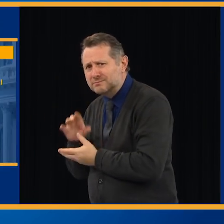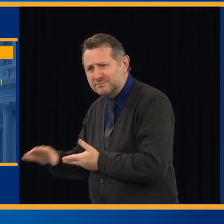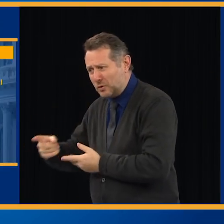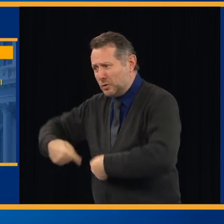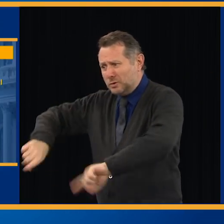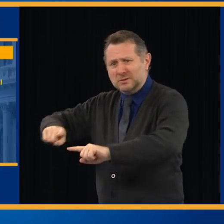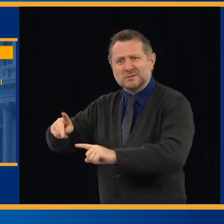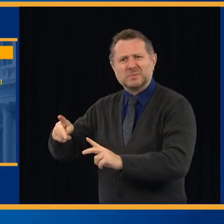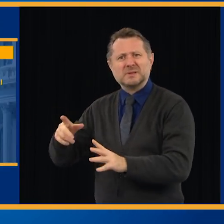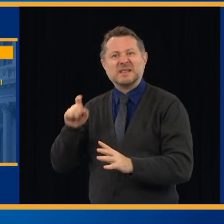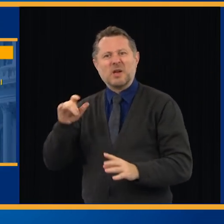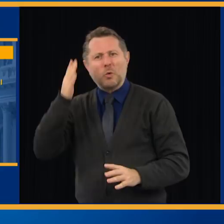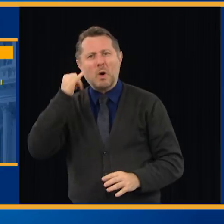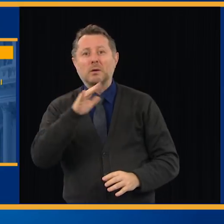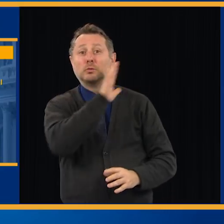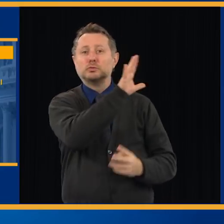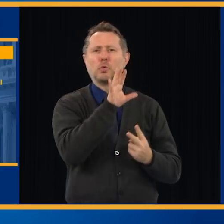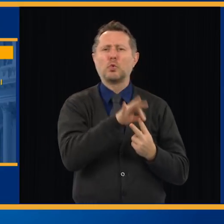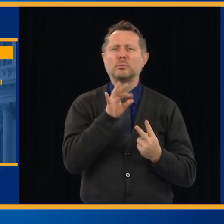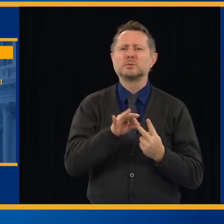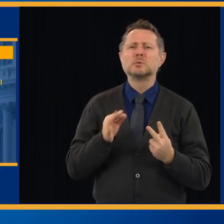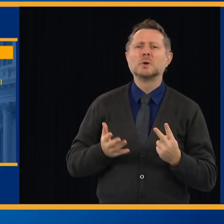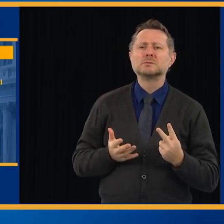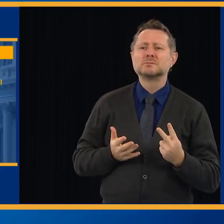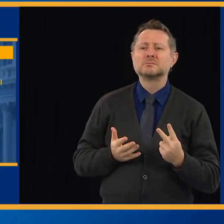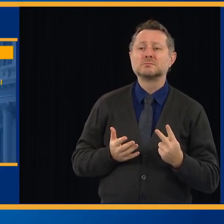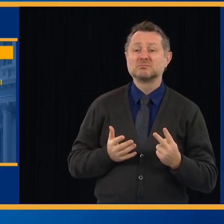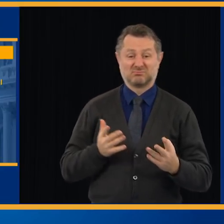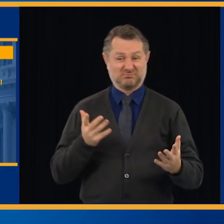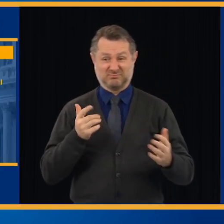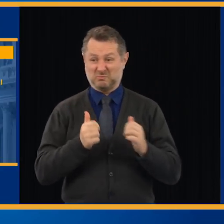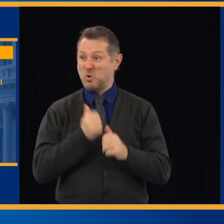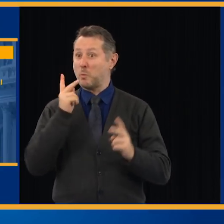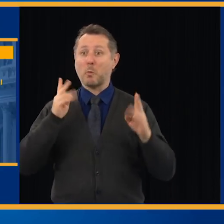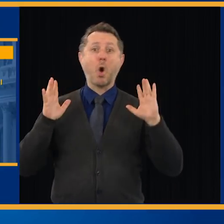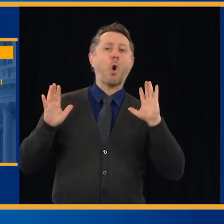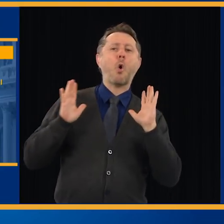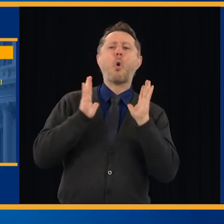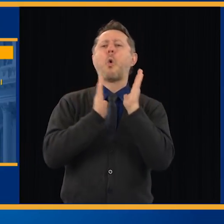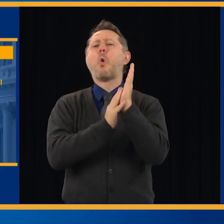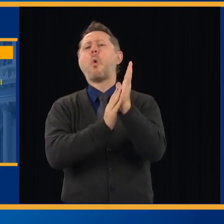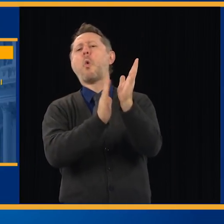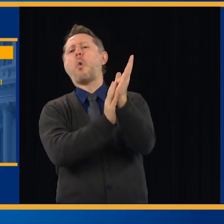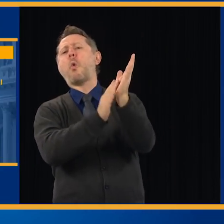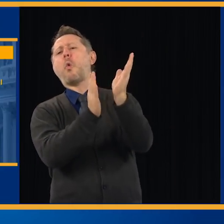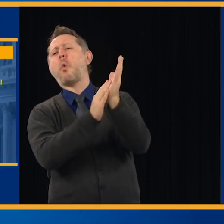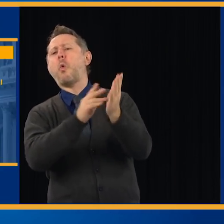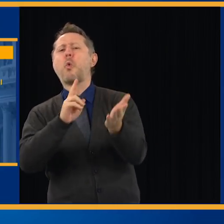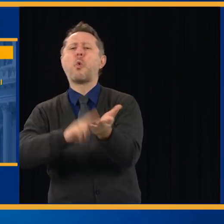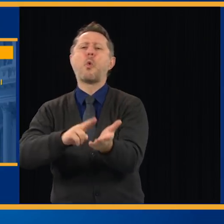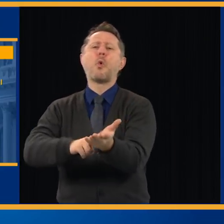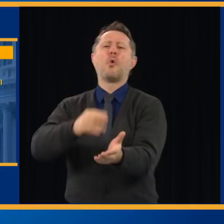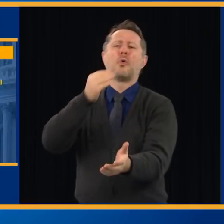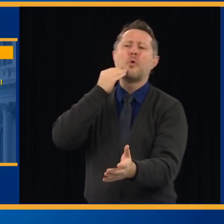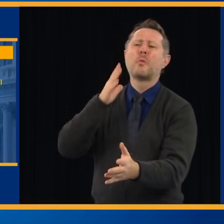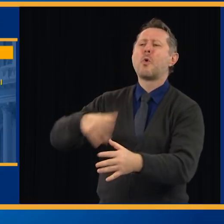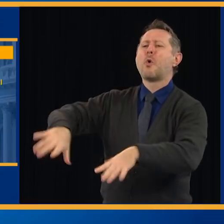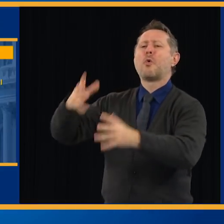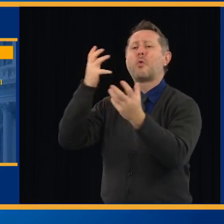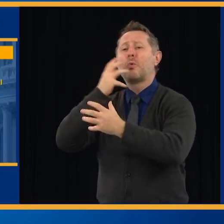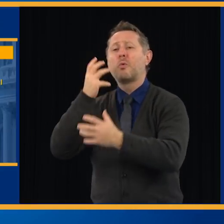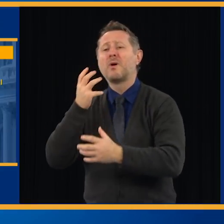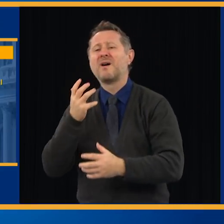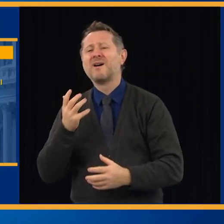that they're making. Everybody applauds the healthcare workers. Jets fly over